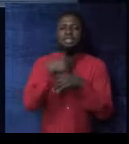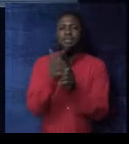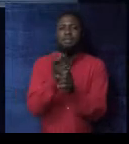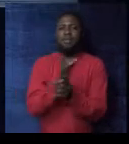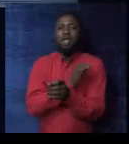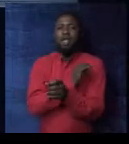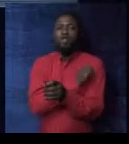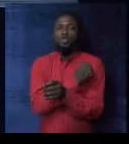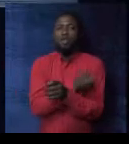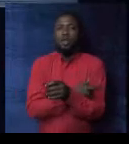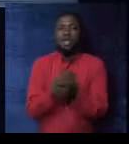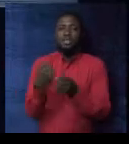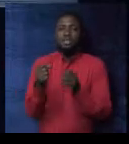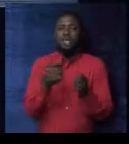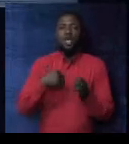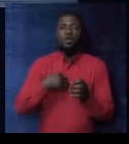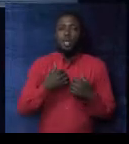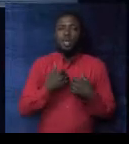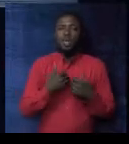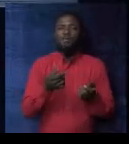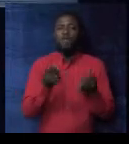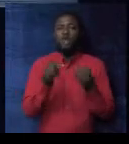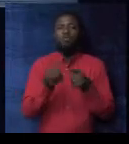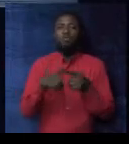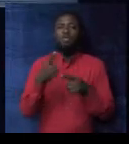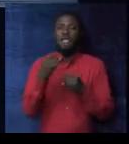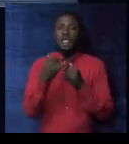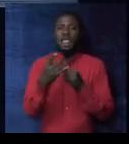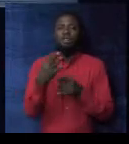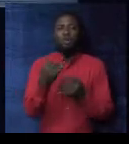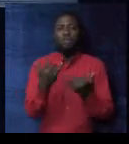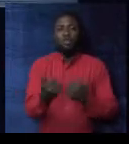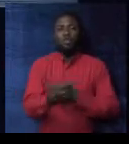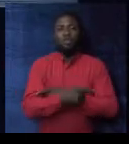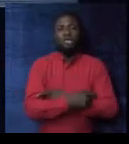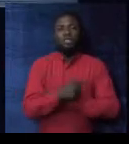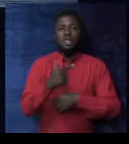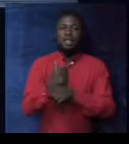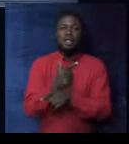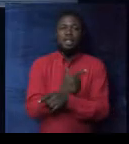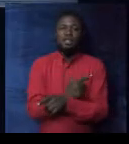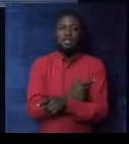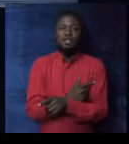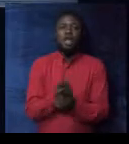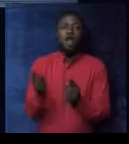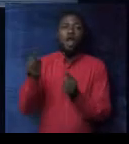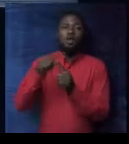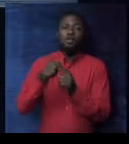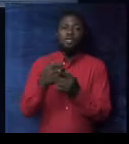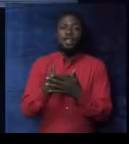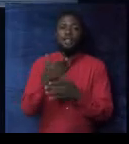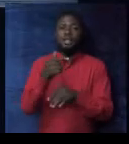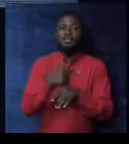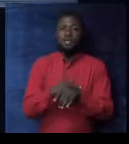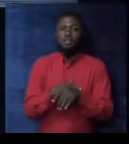that form the solar system. We have come to the end of today's lesson.